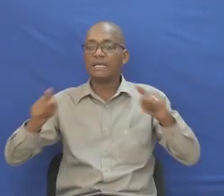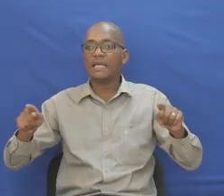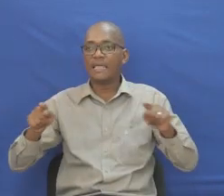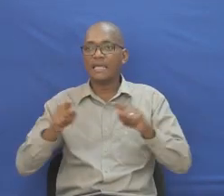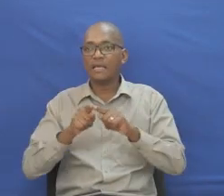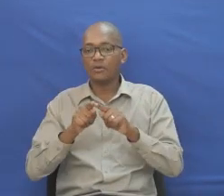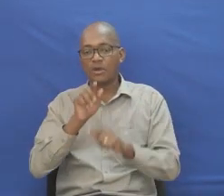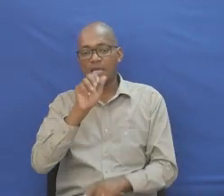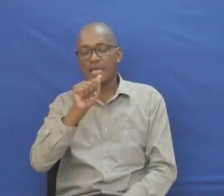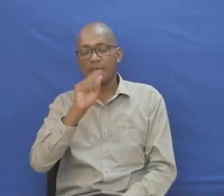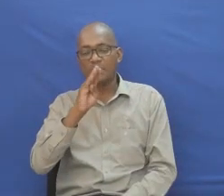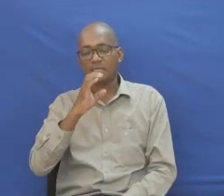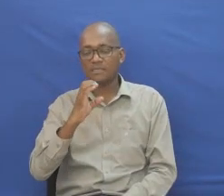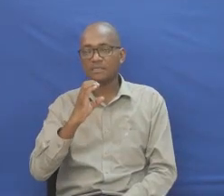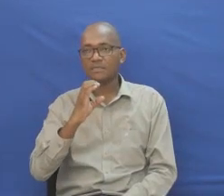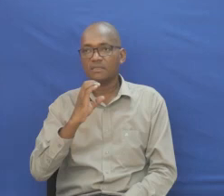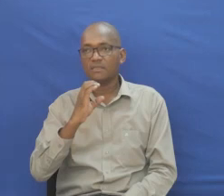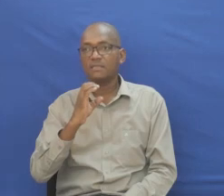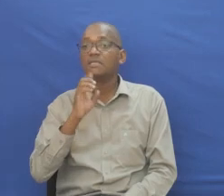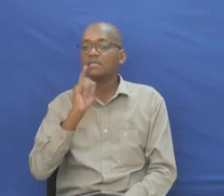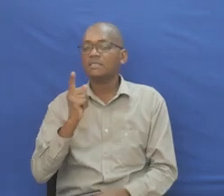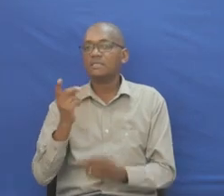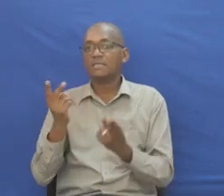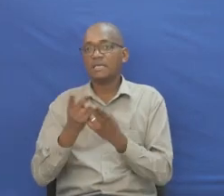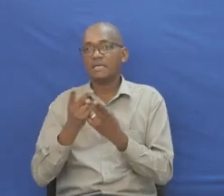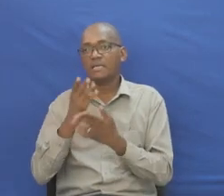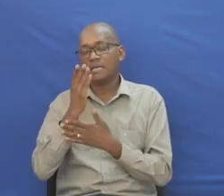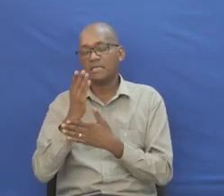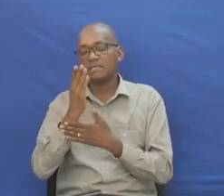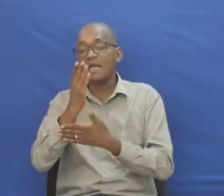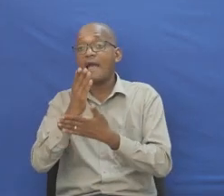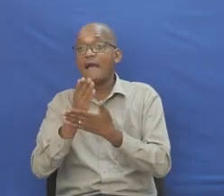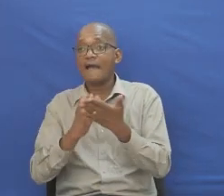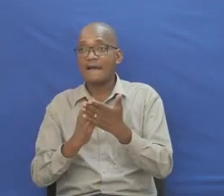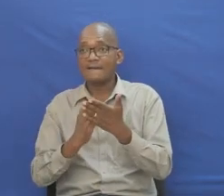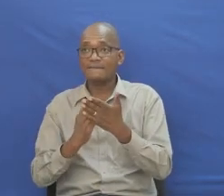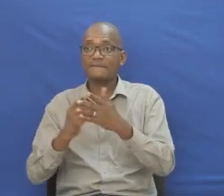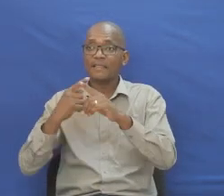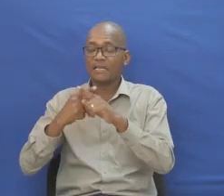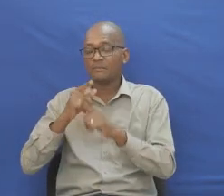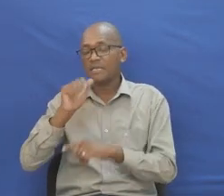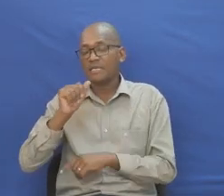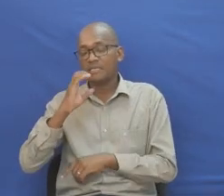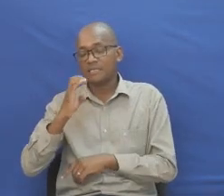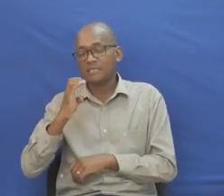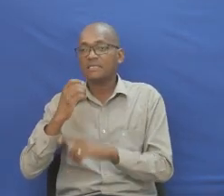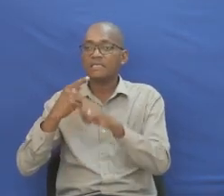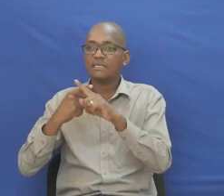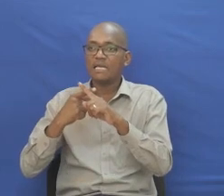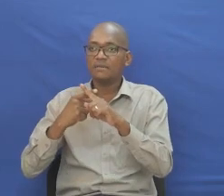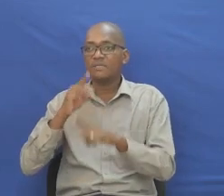ABC, its area is obtained by taking a half times AC times BC sine what?